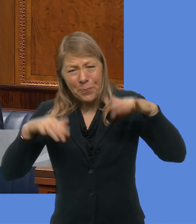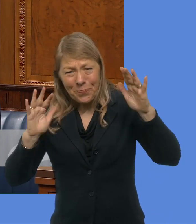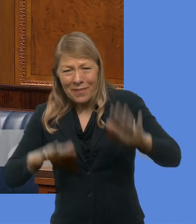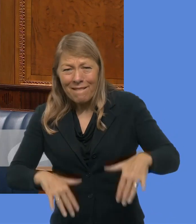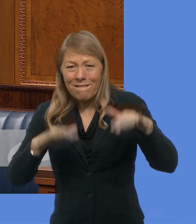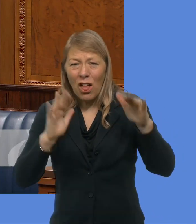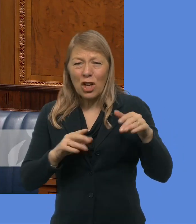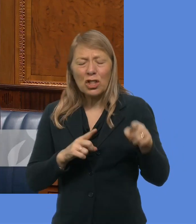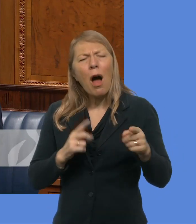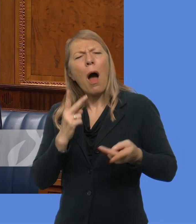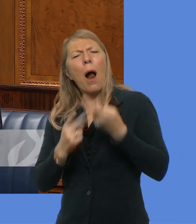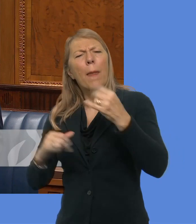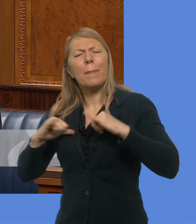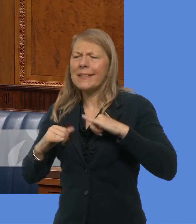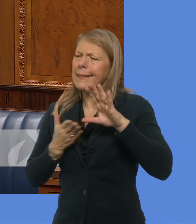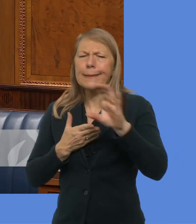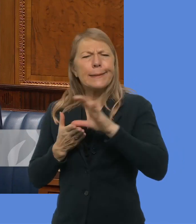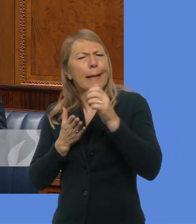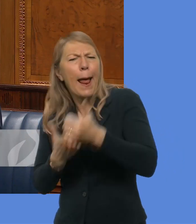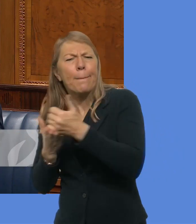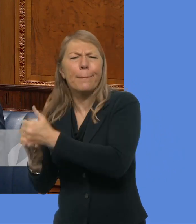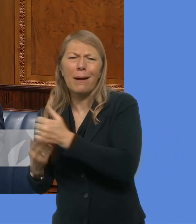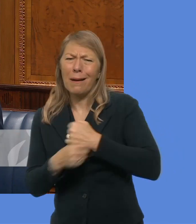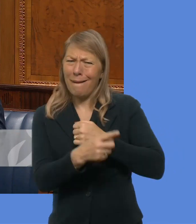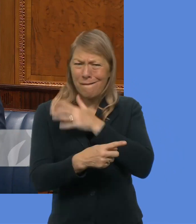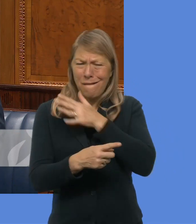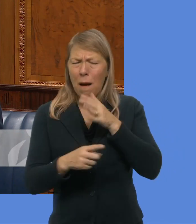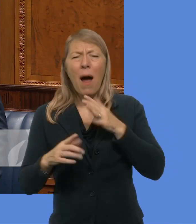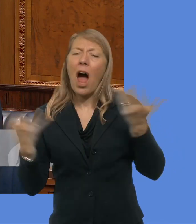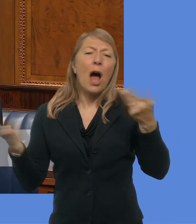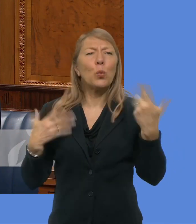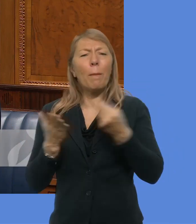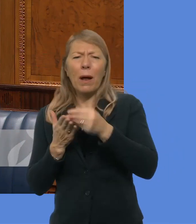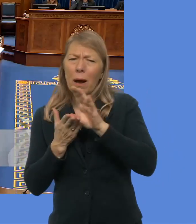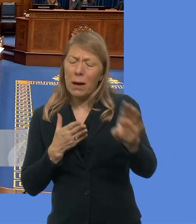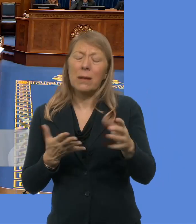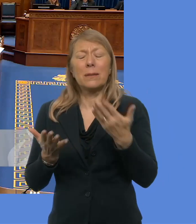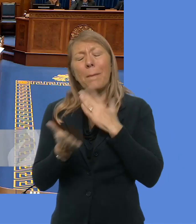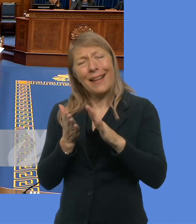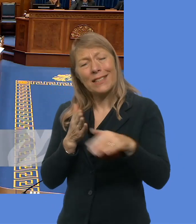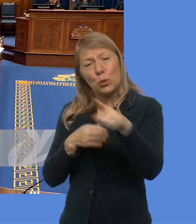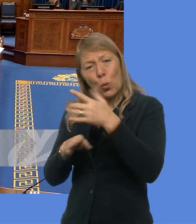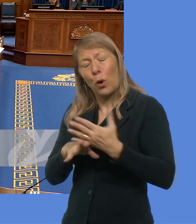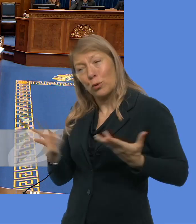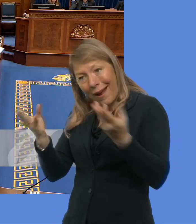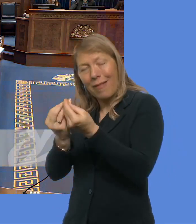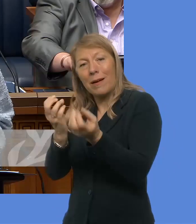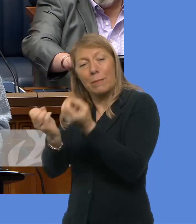assisted, and it seems like farmers have been left to fall between the cracks. Would you undertake to work with other ministers to see if we can help them?